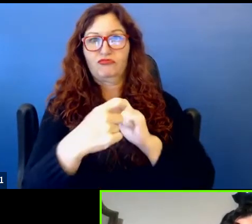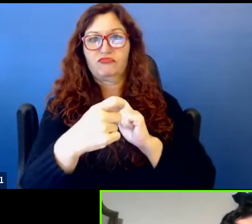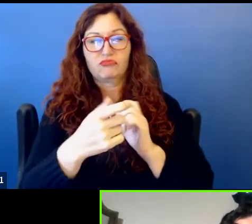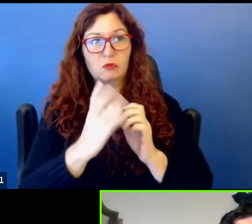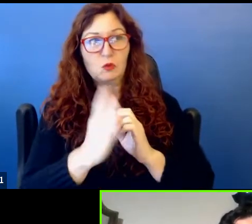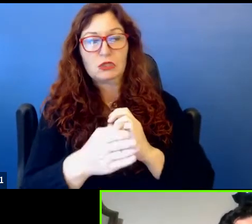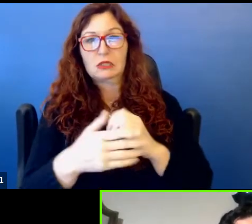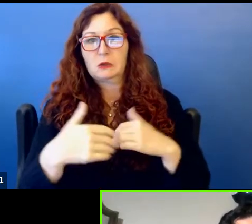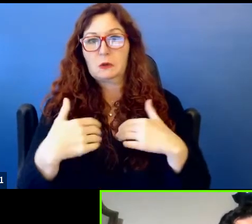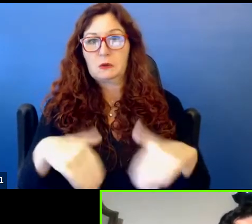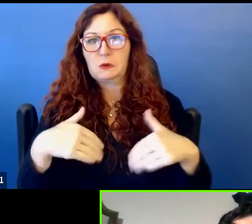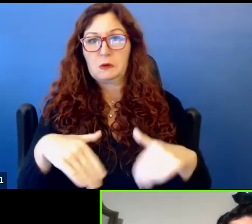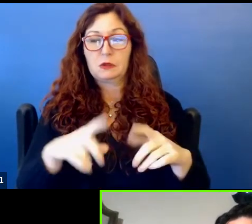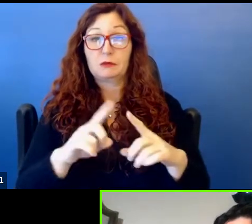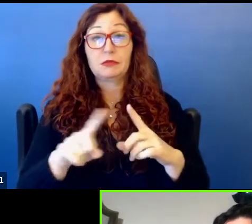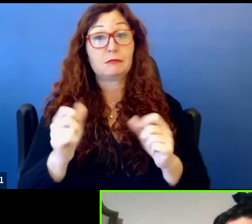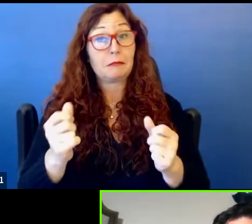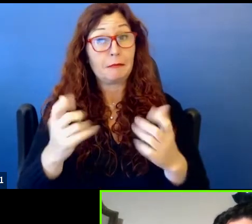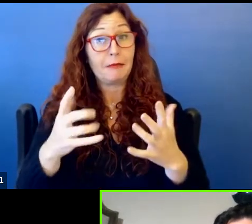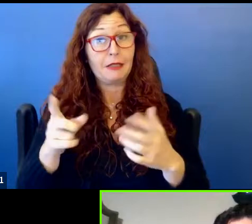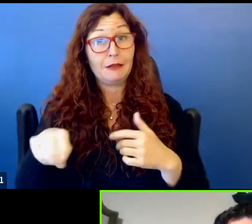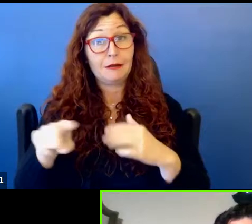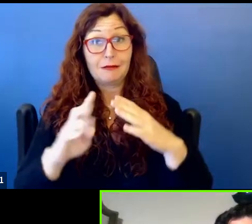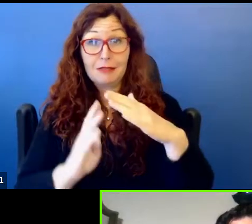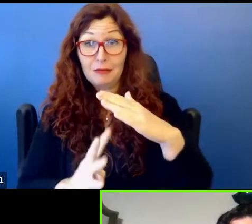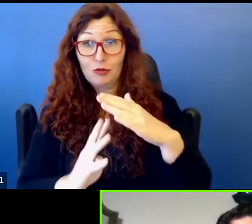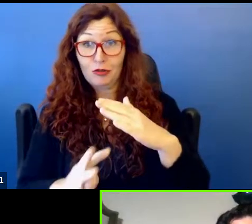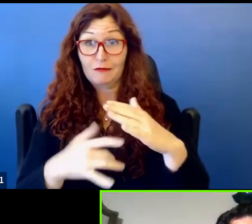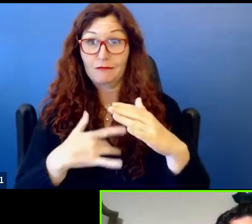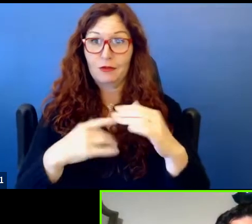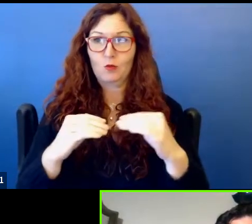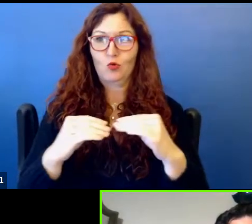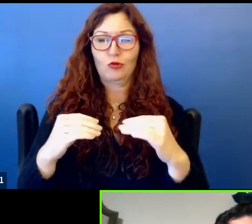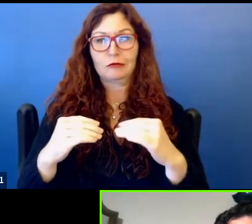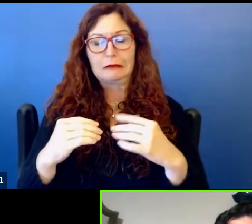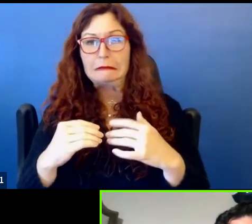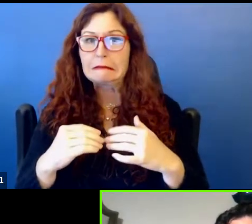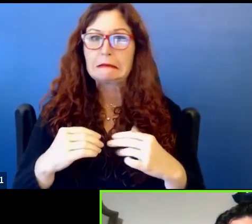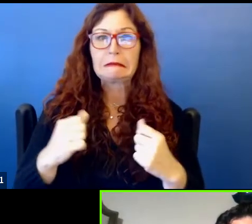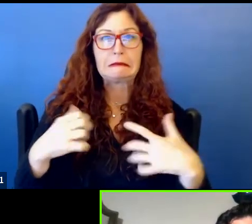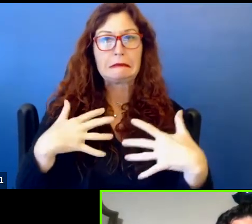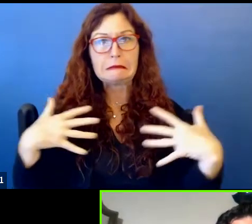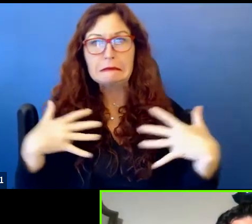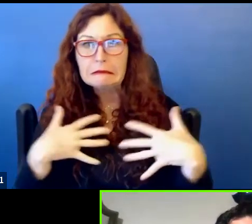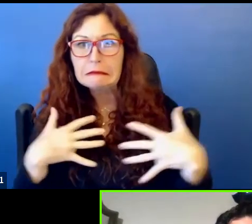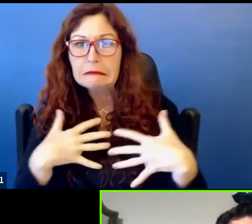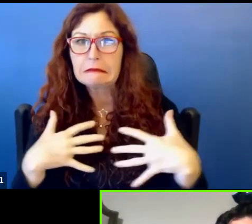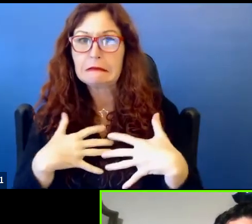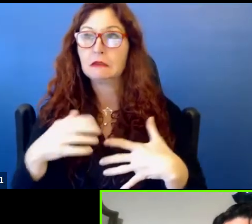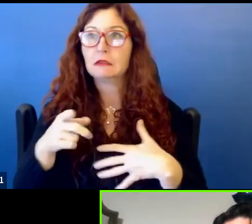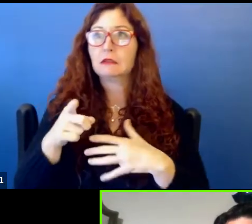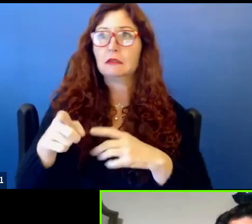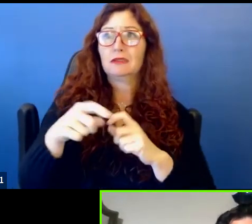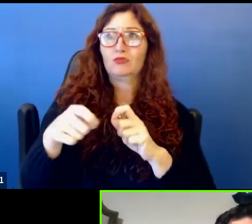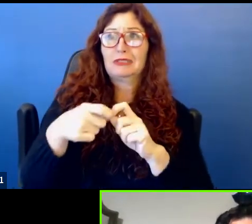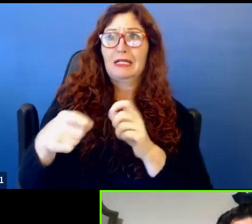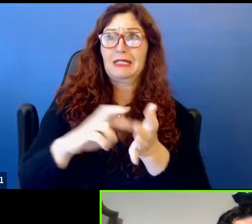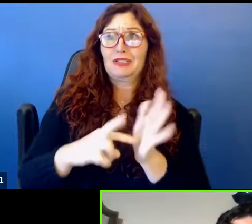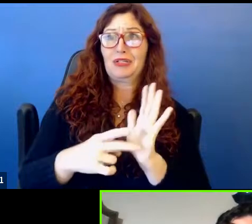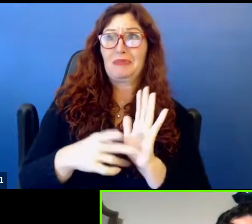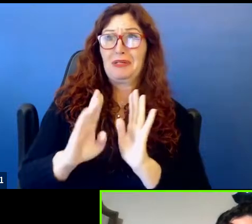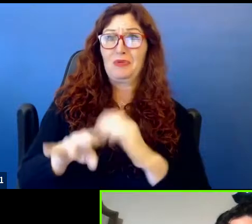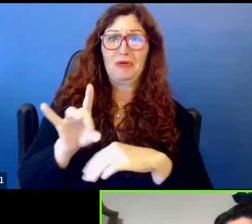but for many immigrant workers who are in a more vulnerable position um you know that retaliation uh includes threats of